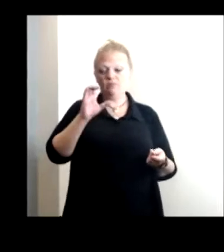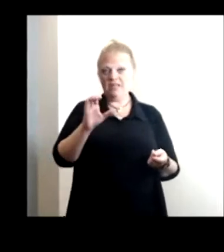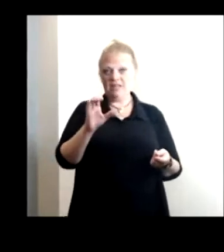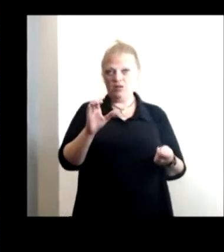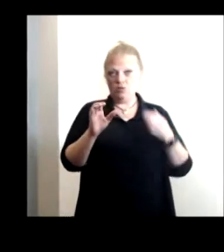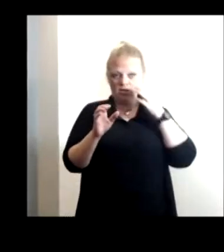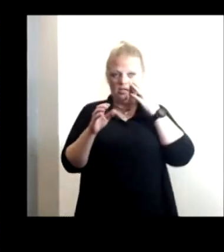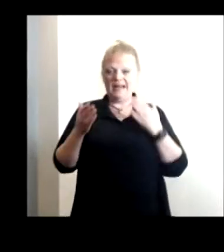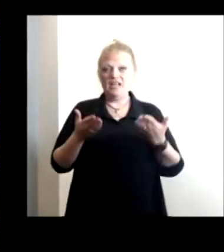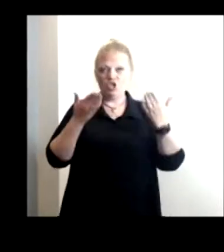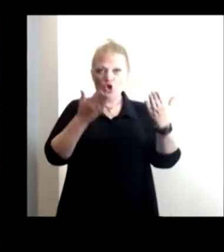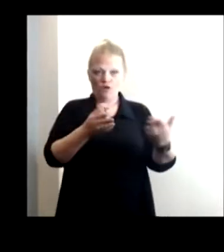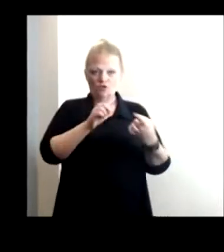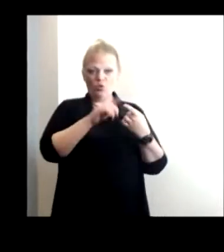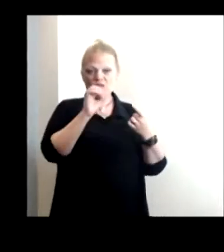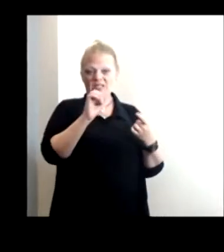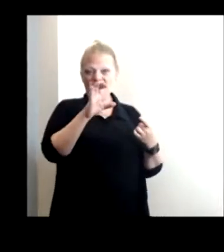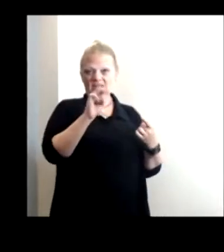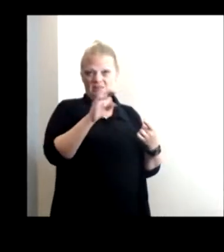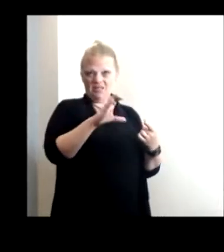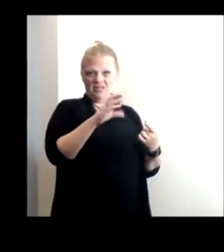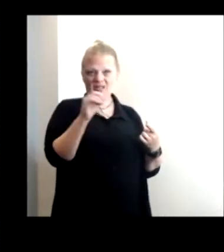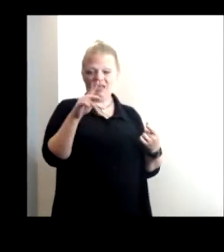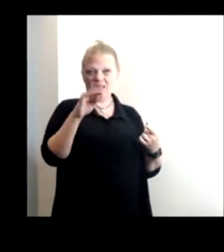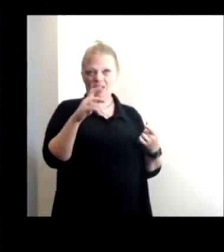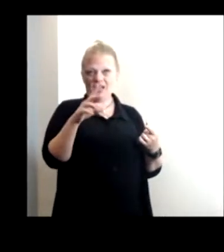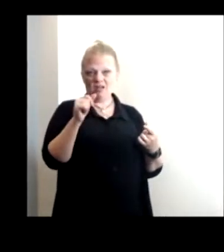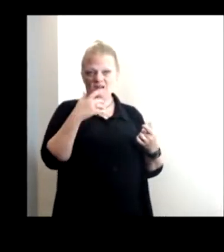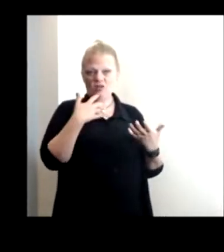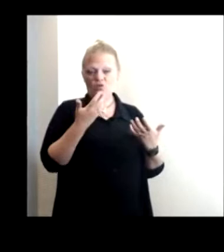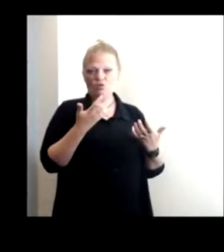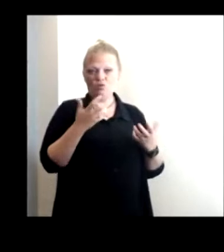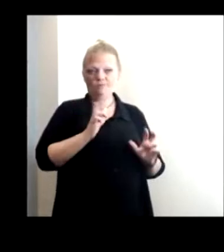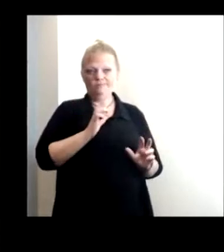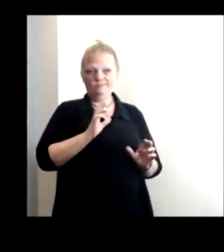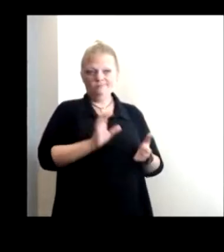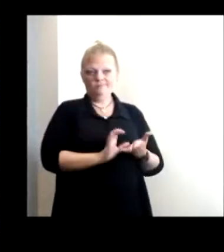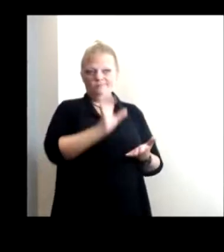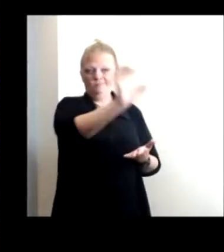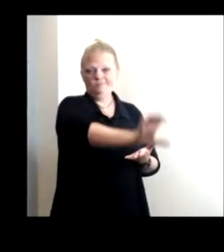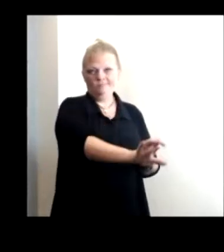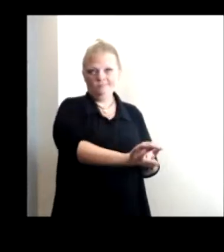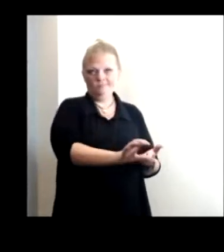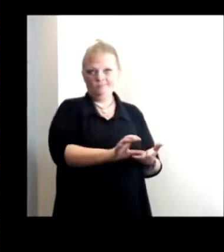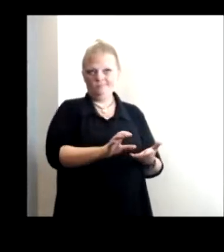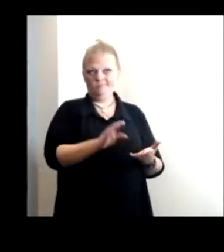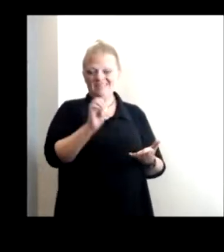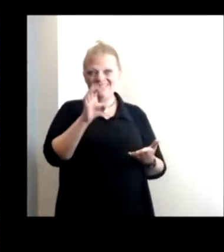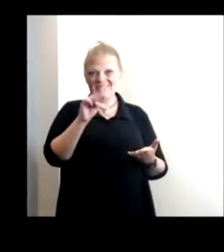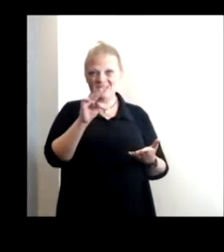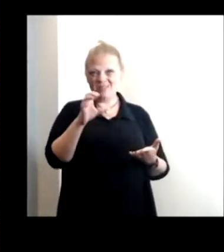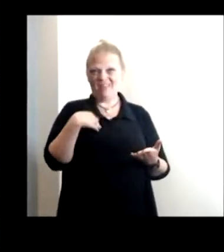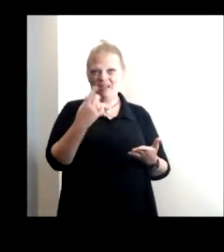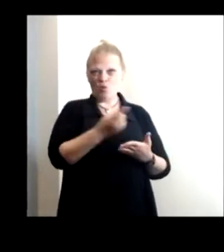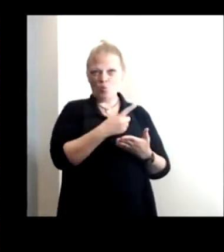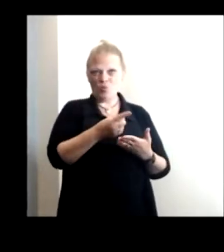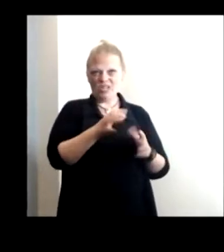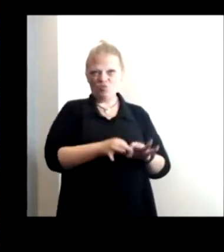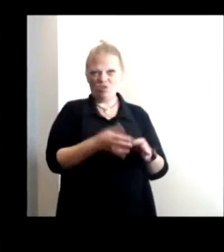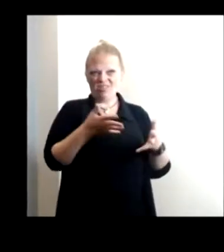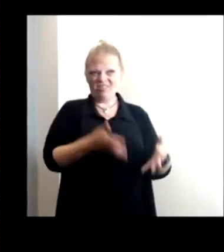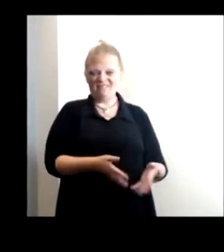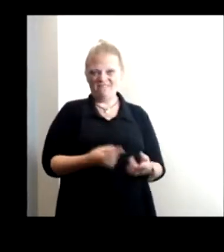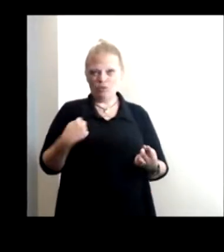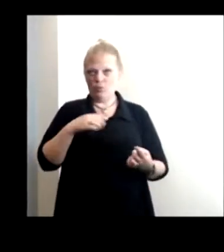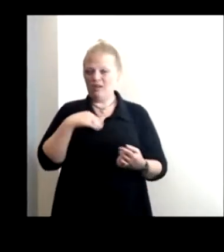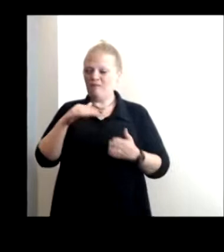has offered to ECMC and Colida to help restock their PPE. ECMC had only basically a week's worth of supply left, but